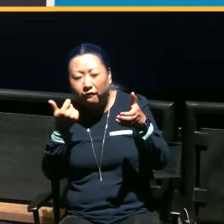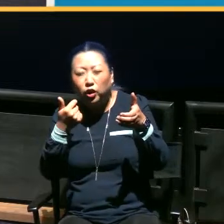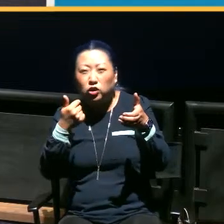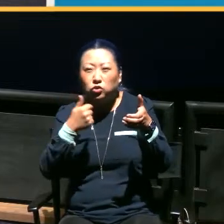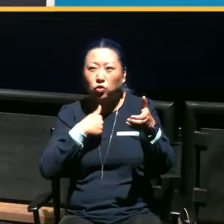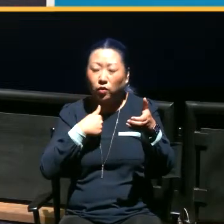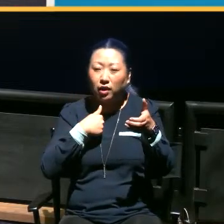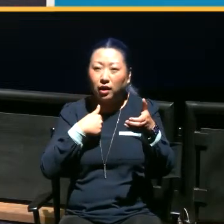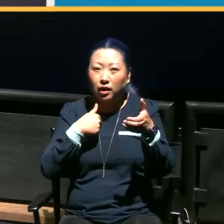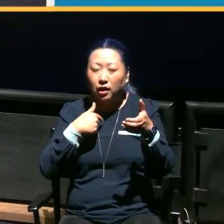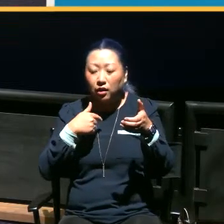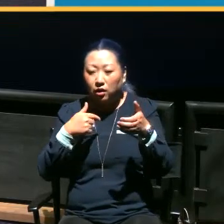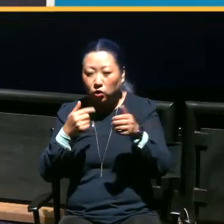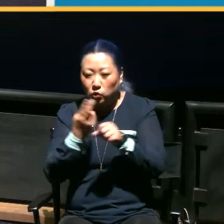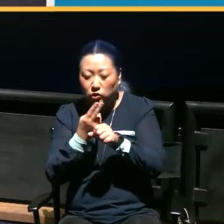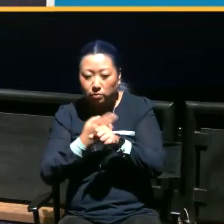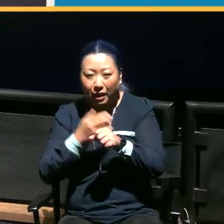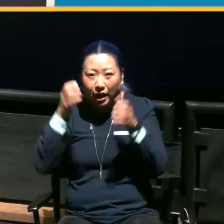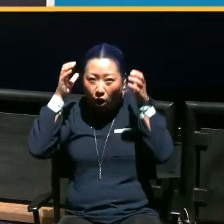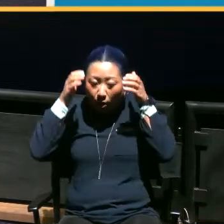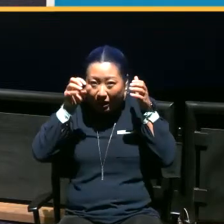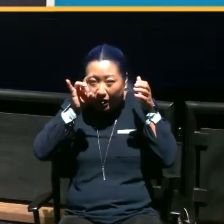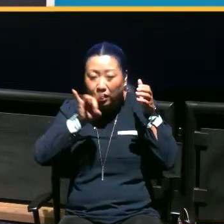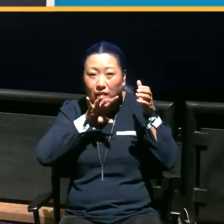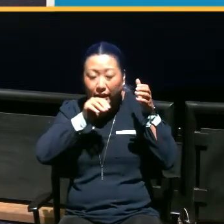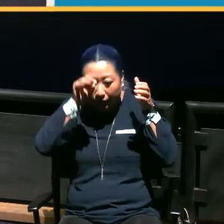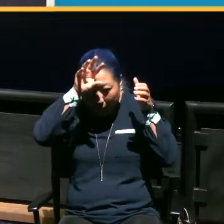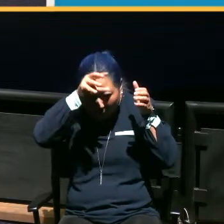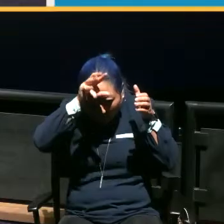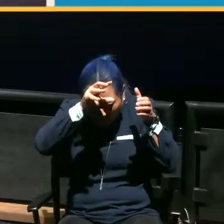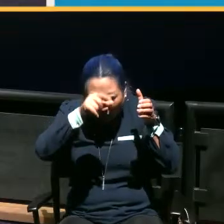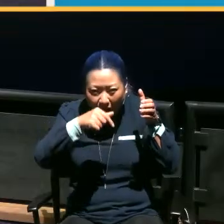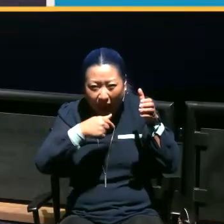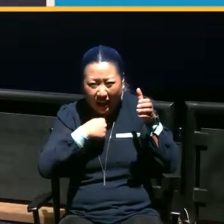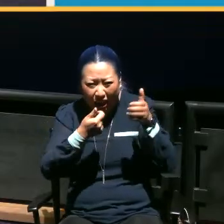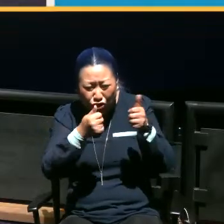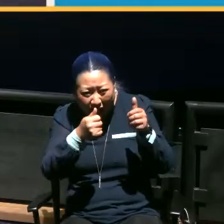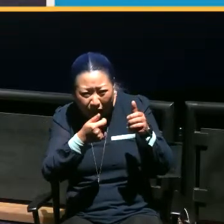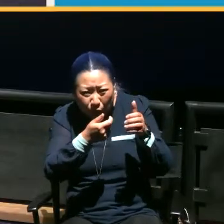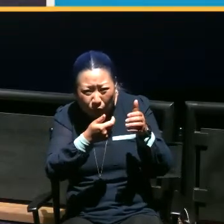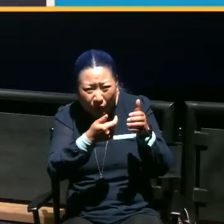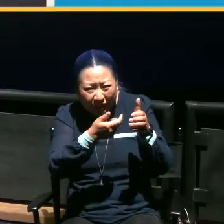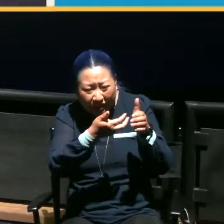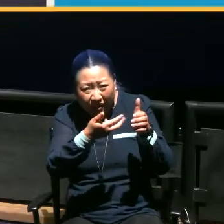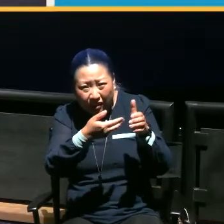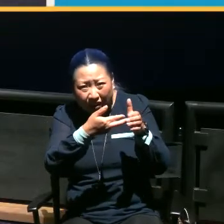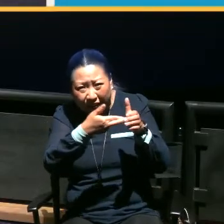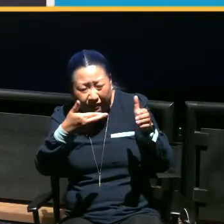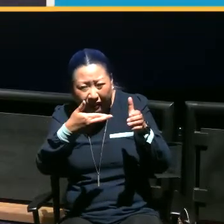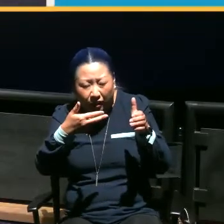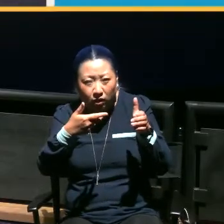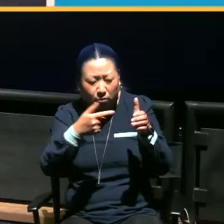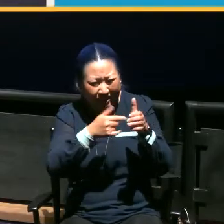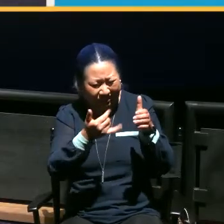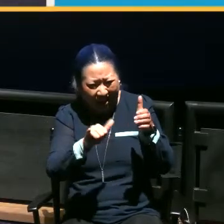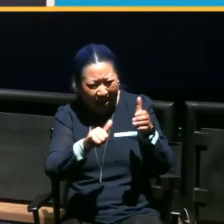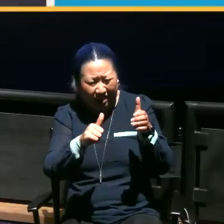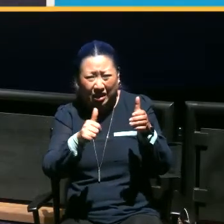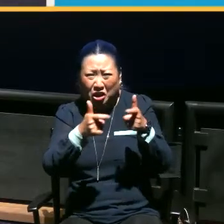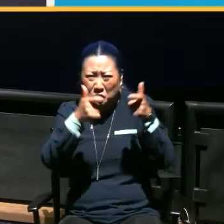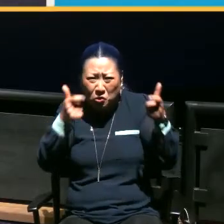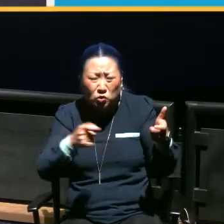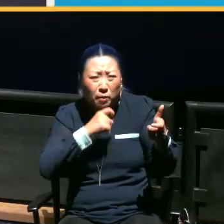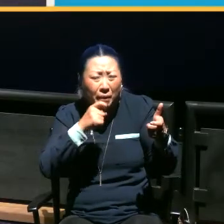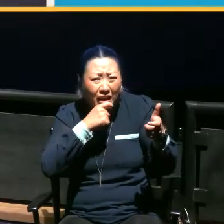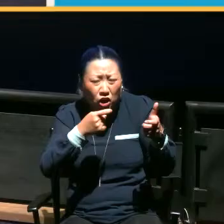my helmet lights, and it was a hex head screw that was a hex head no more. It was a gnarled up piece of metal. And I quickly realized